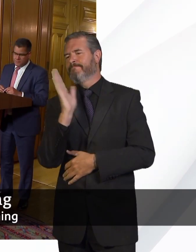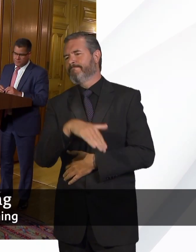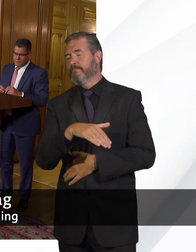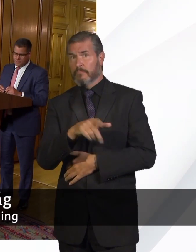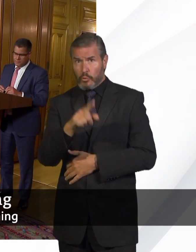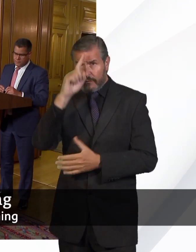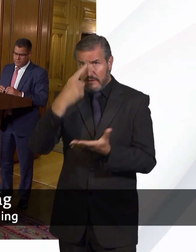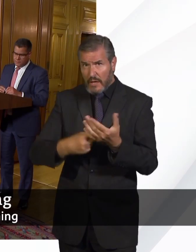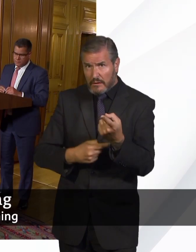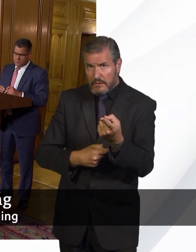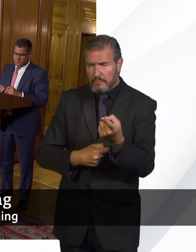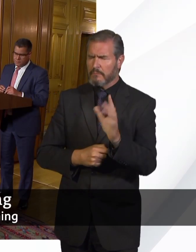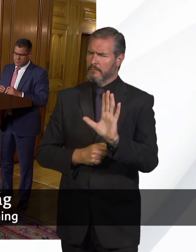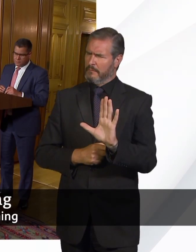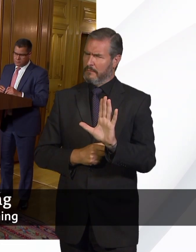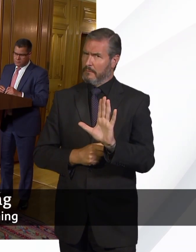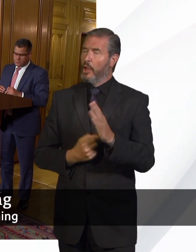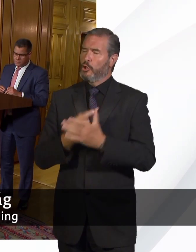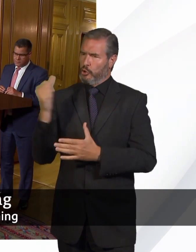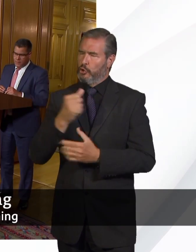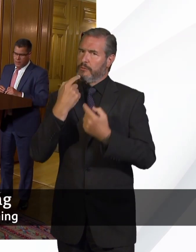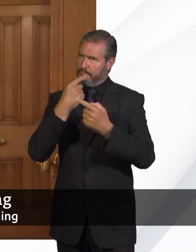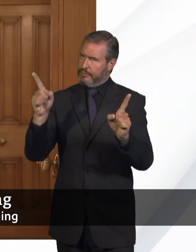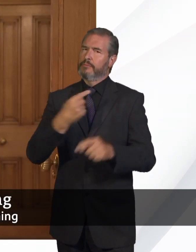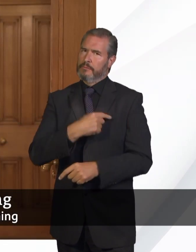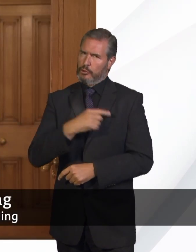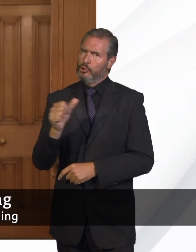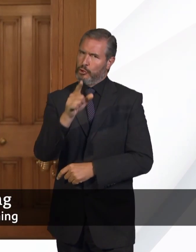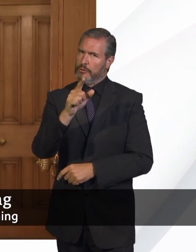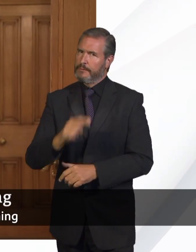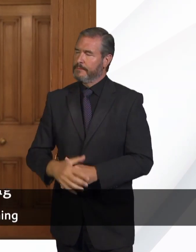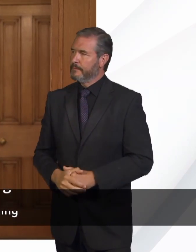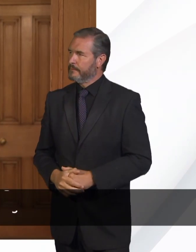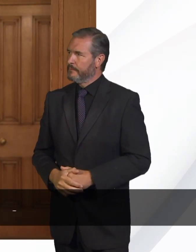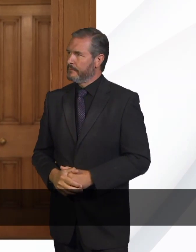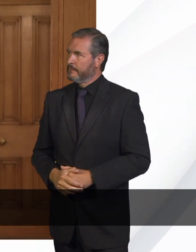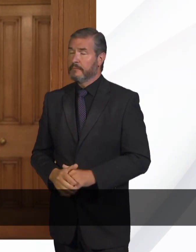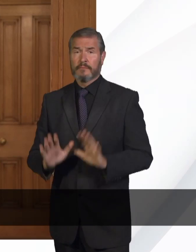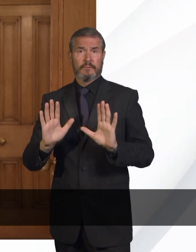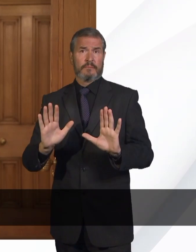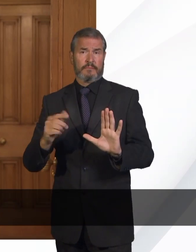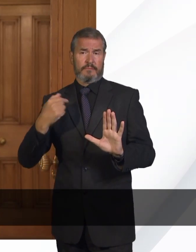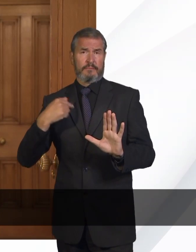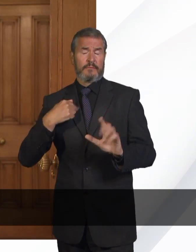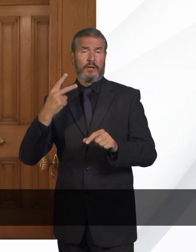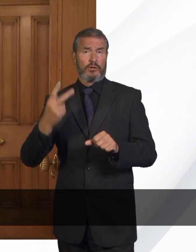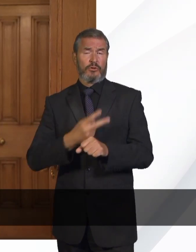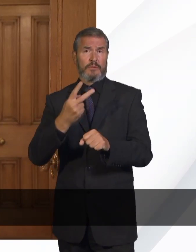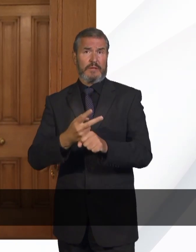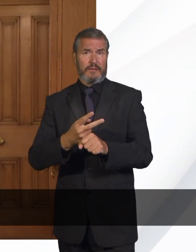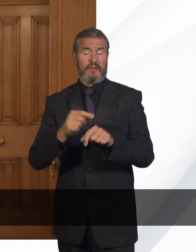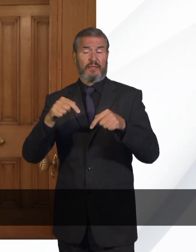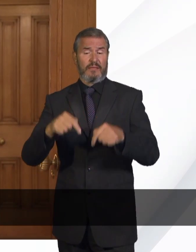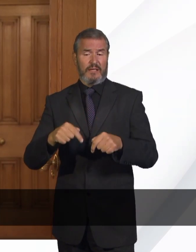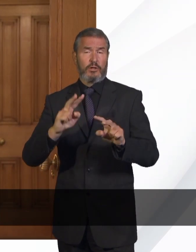you have, would it not be advisable to say so publicly? Well, Joel, as I said, we do keep this